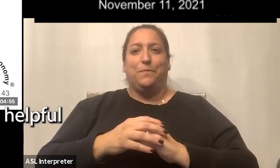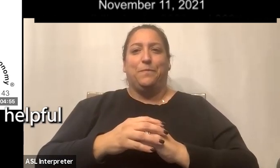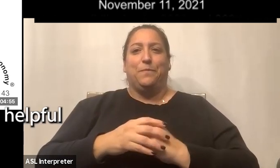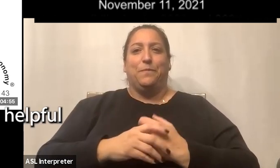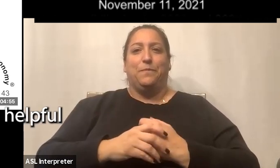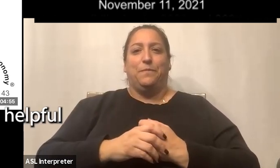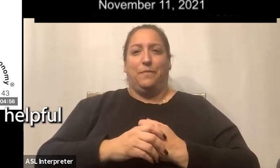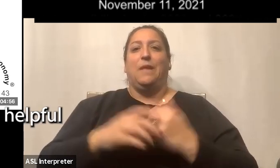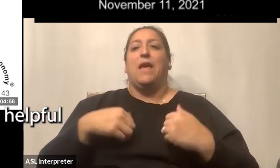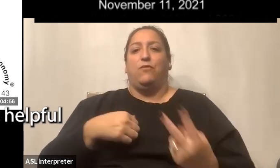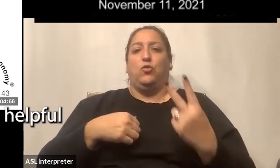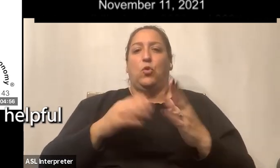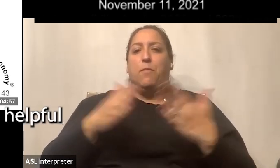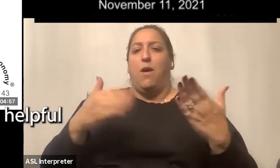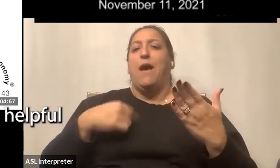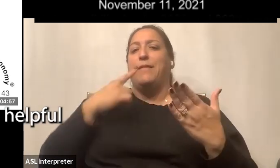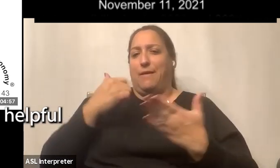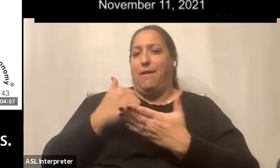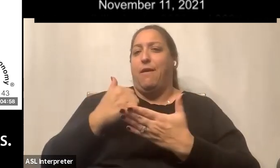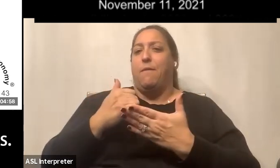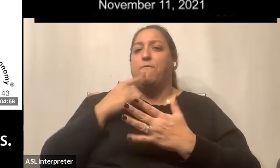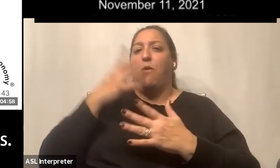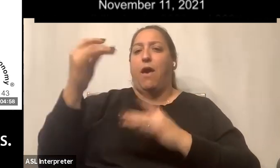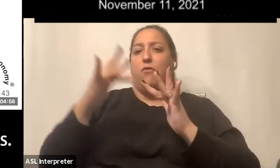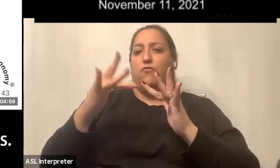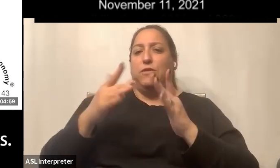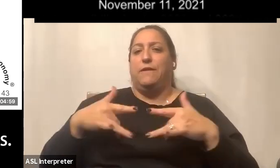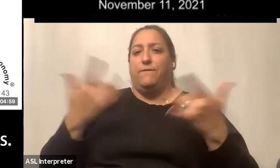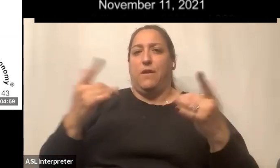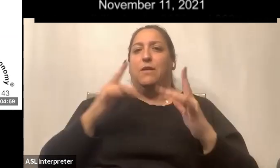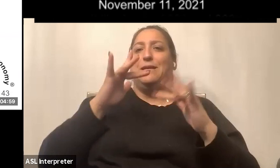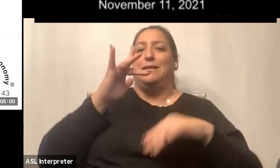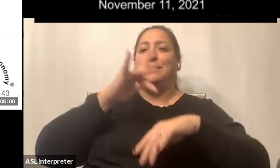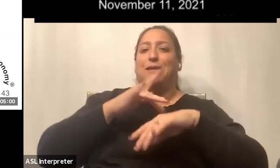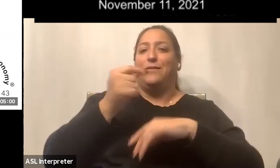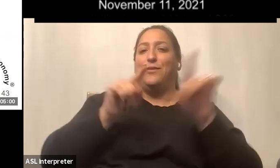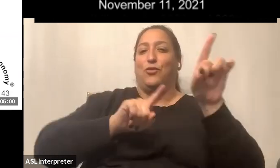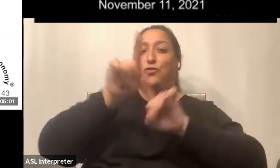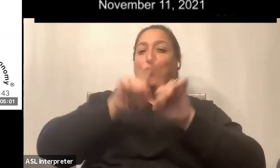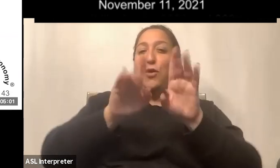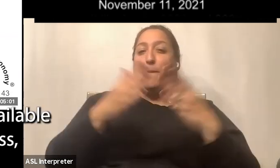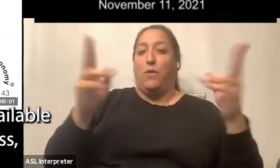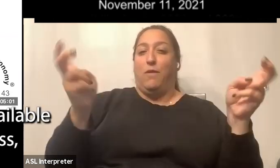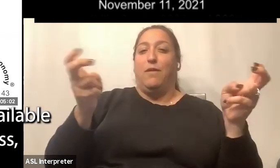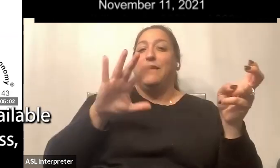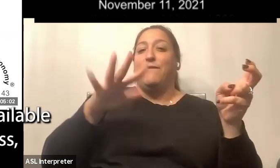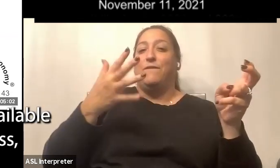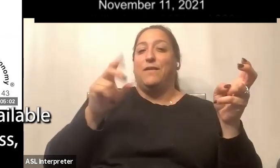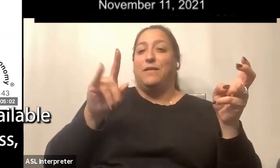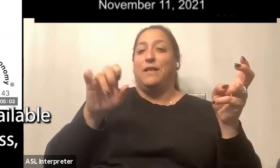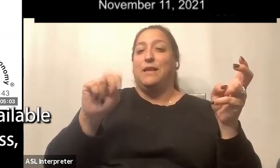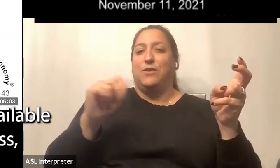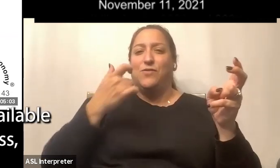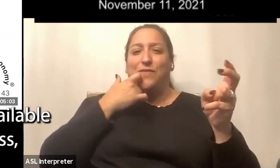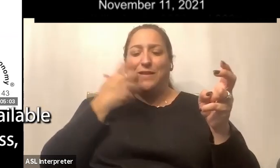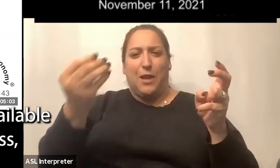I have two books I think would be helpful for outreach events. One is called Touch the Stars. It's the 5th edition, recently came out, and